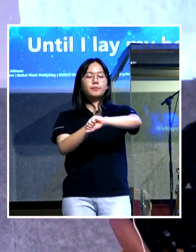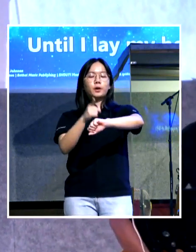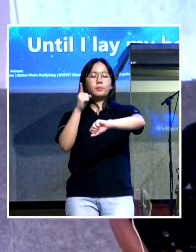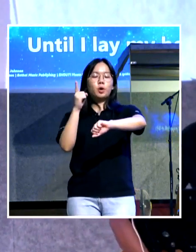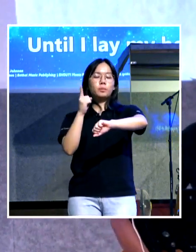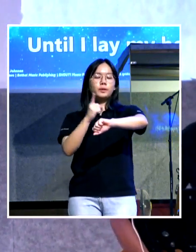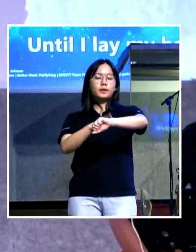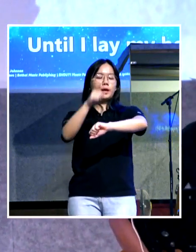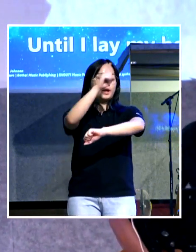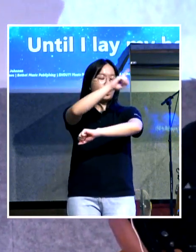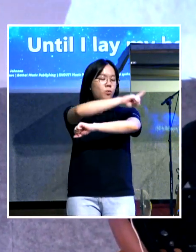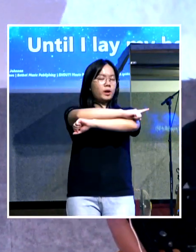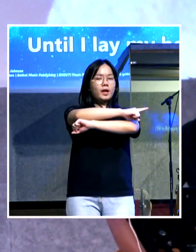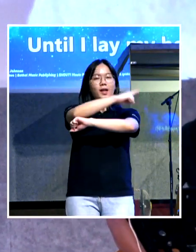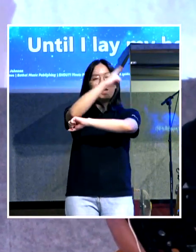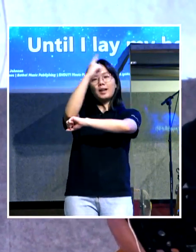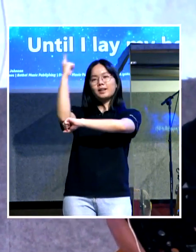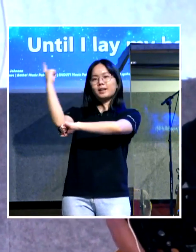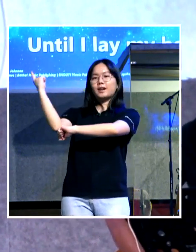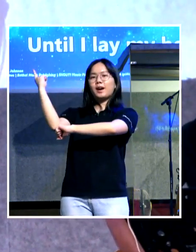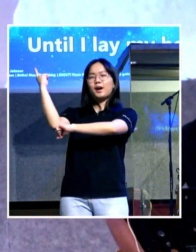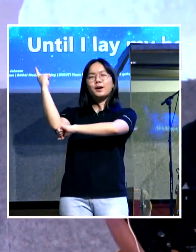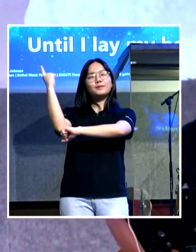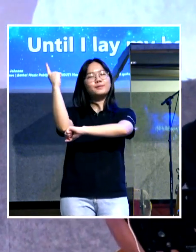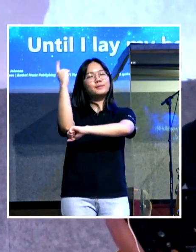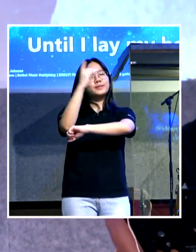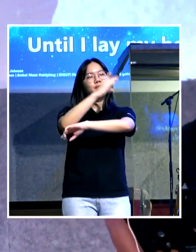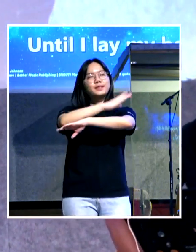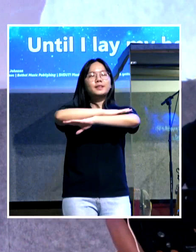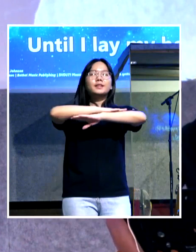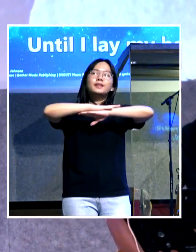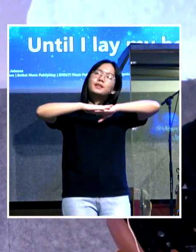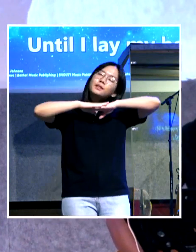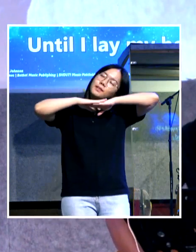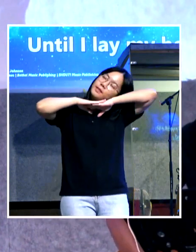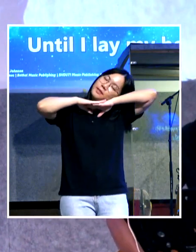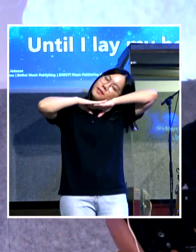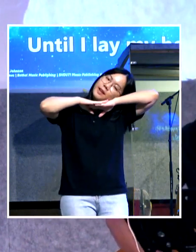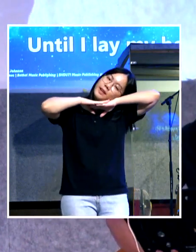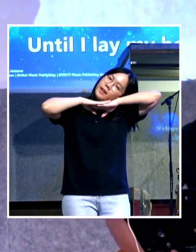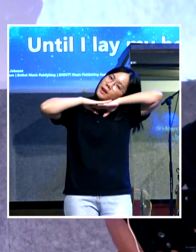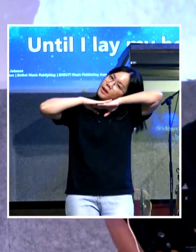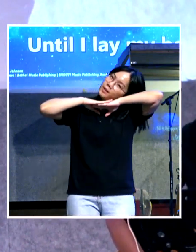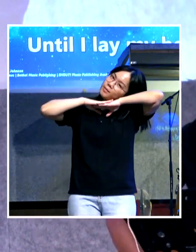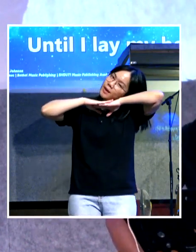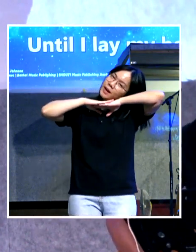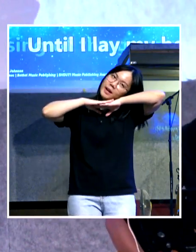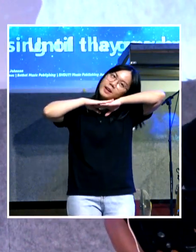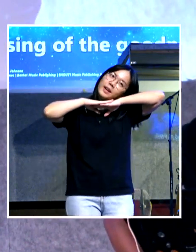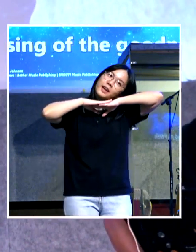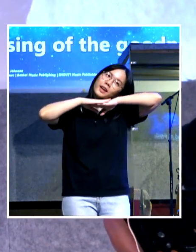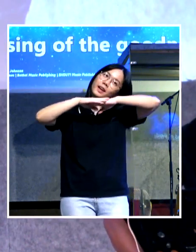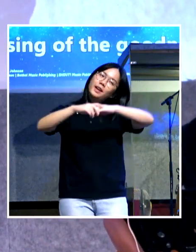From the moment that I wake up until I lay my